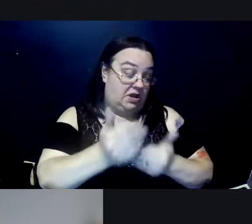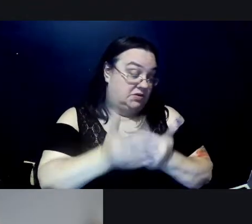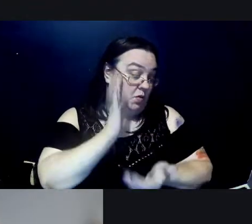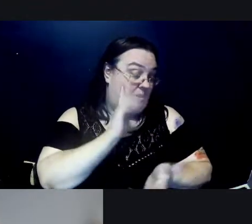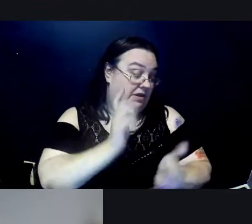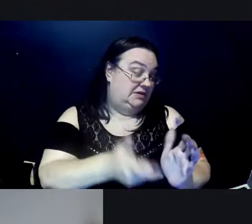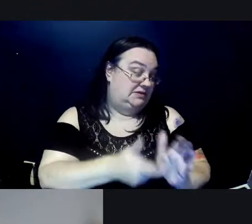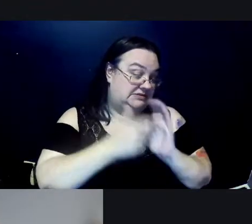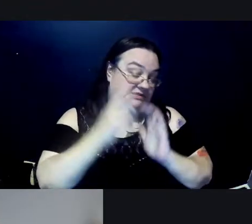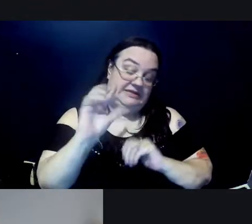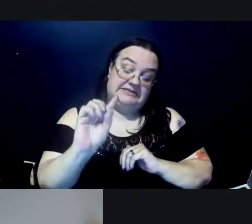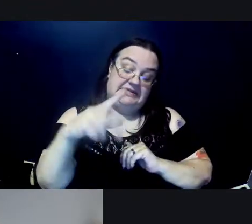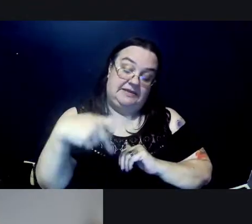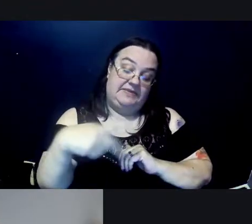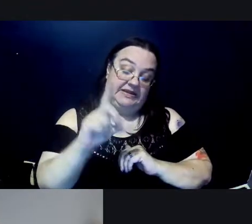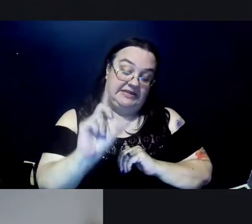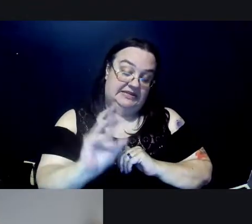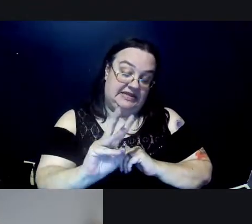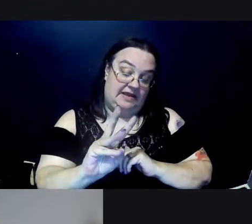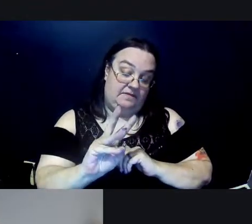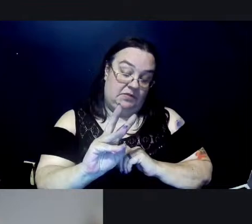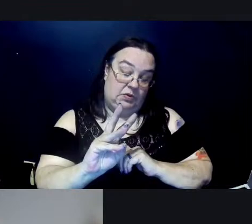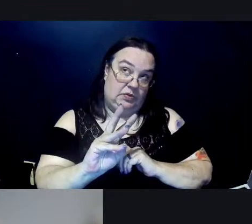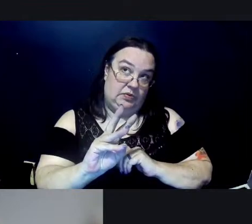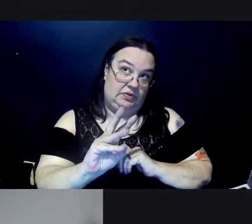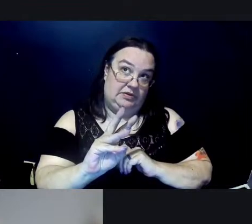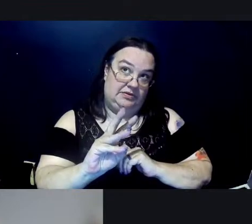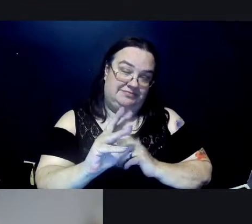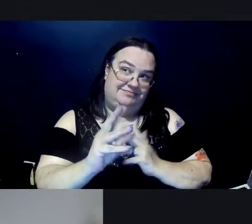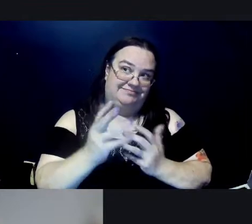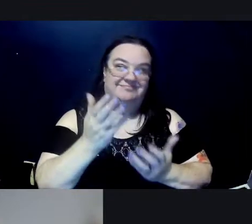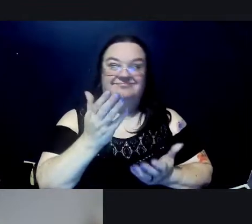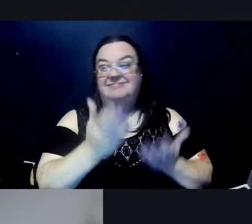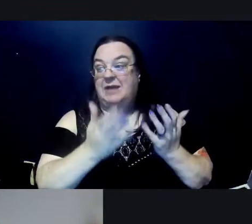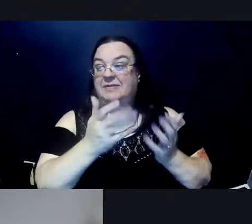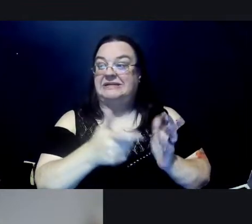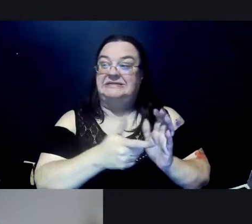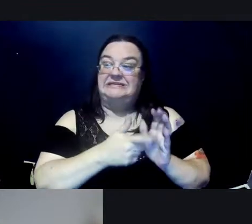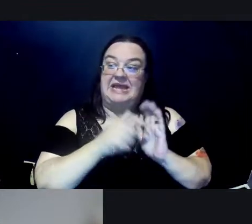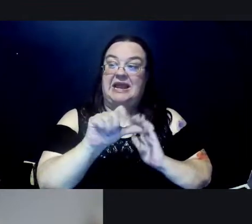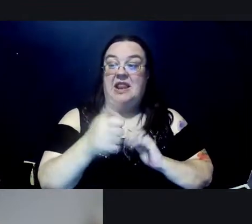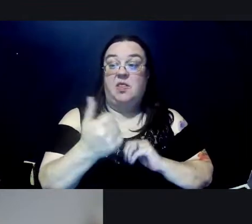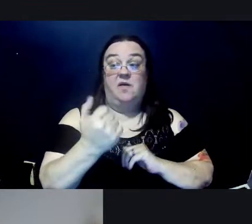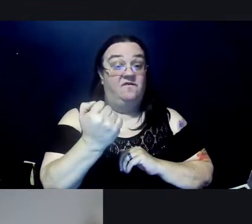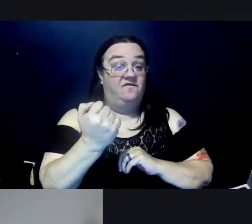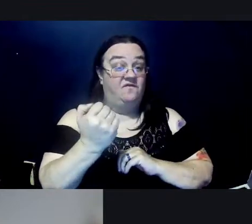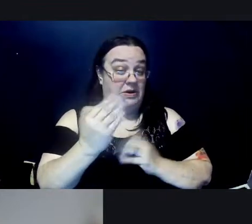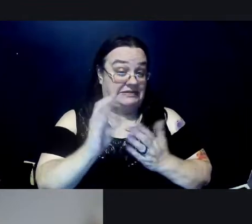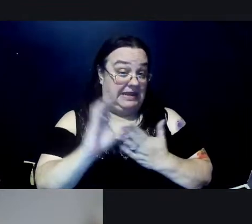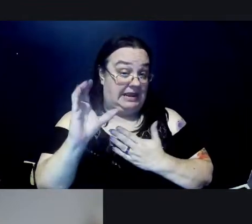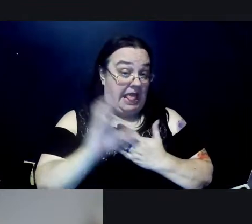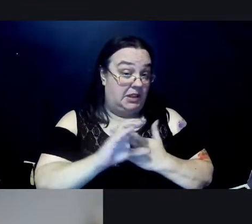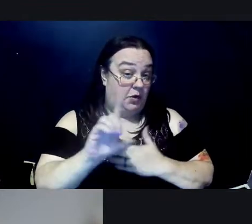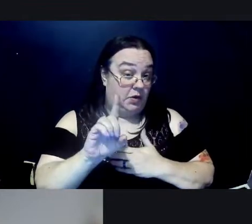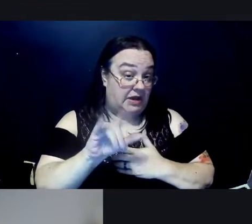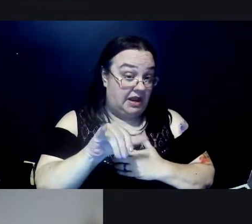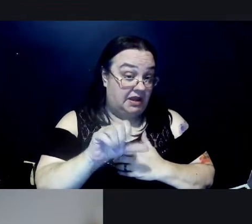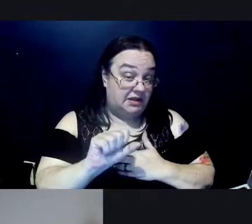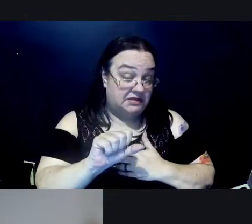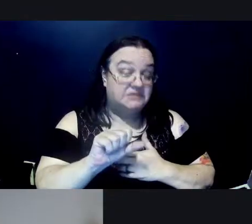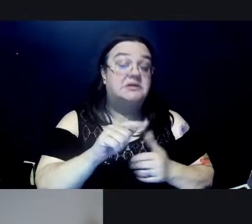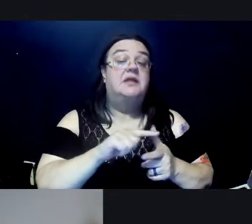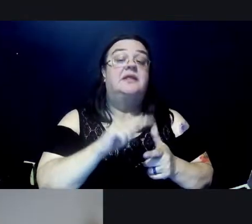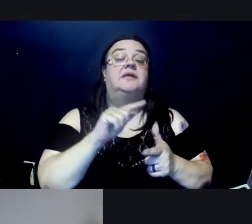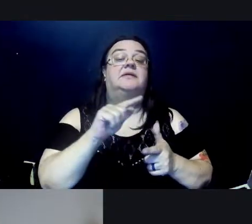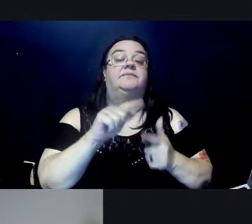DPW to possibly take another 14 calendar days. And then the